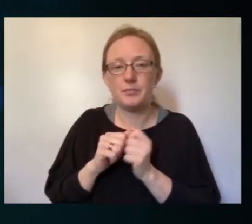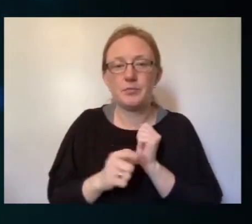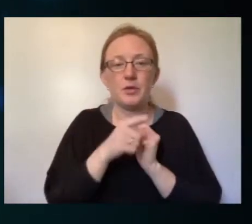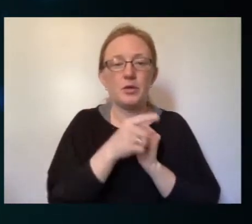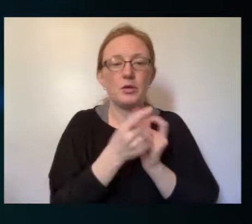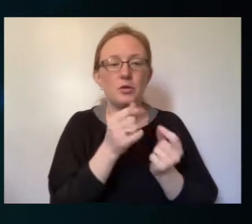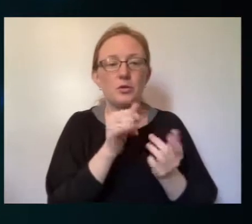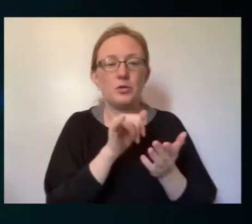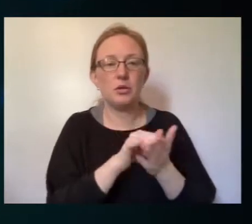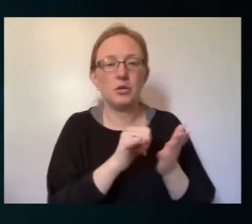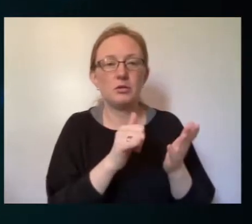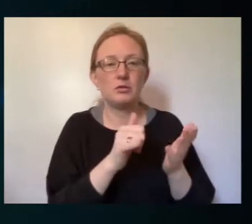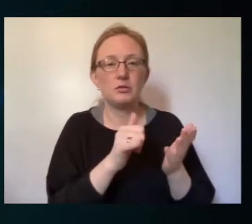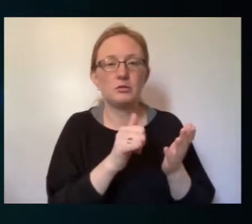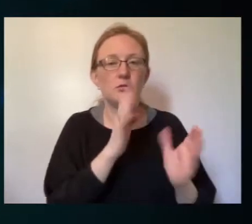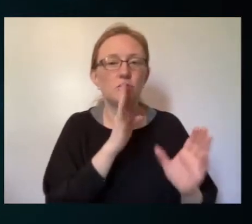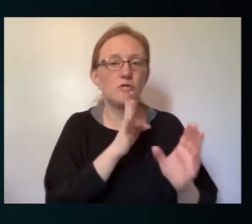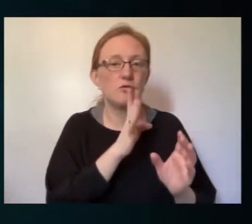by getting into